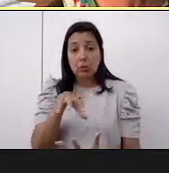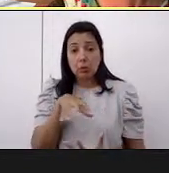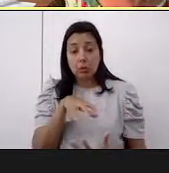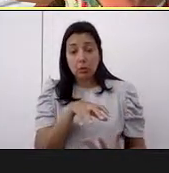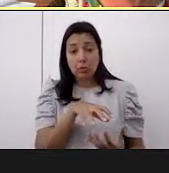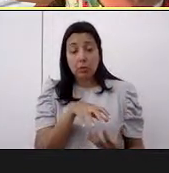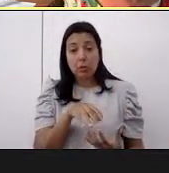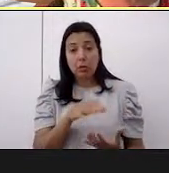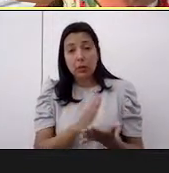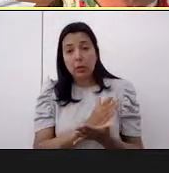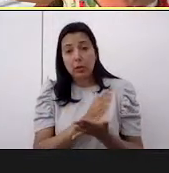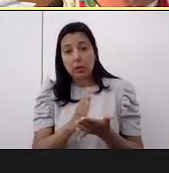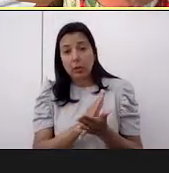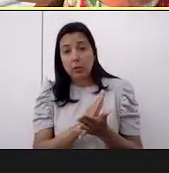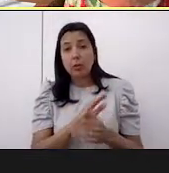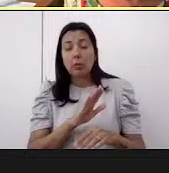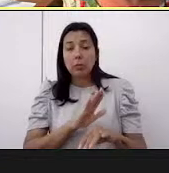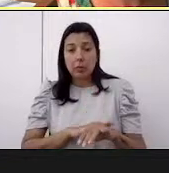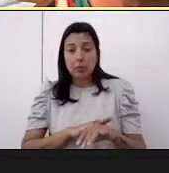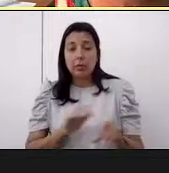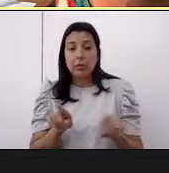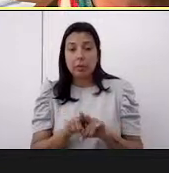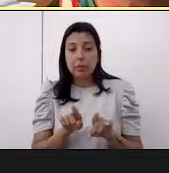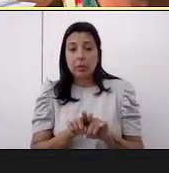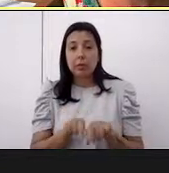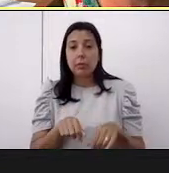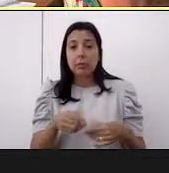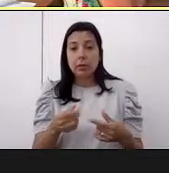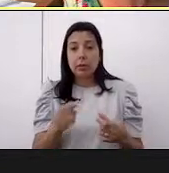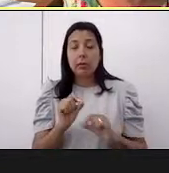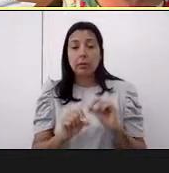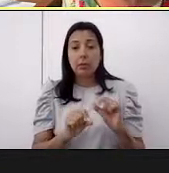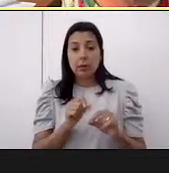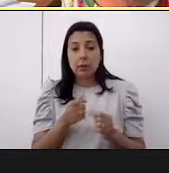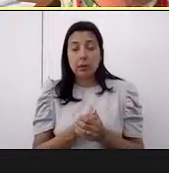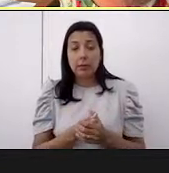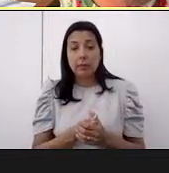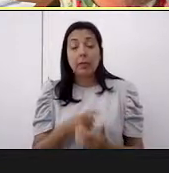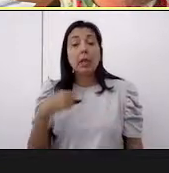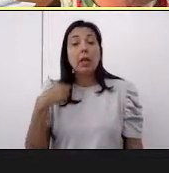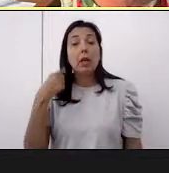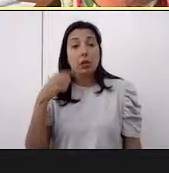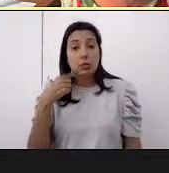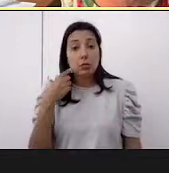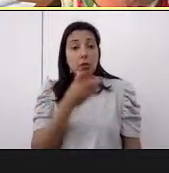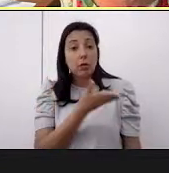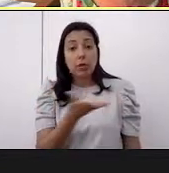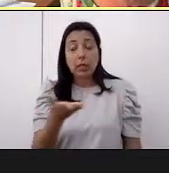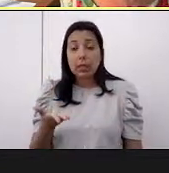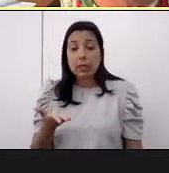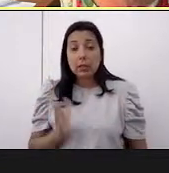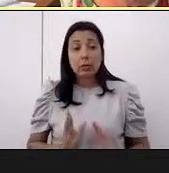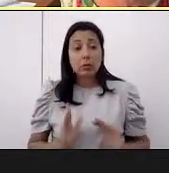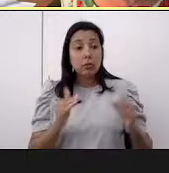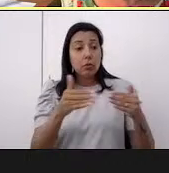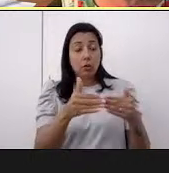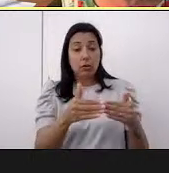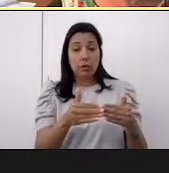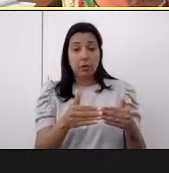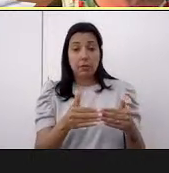own forums and arenas where things are discussed and decided and regulation tools are